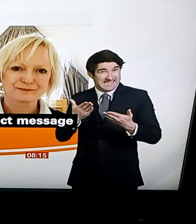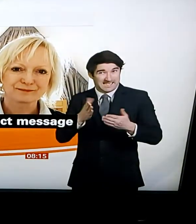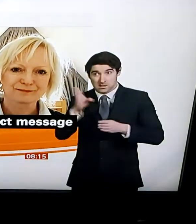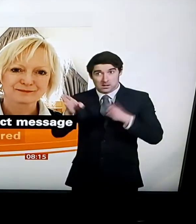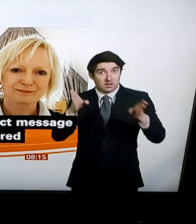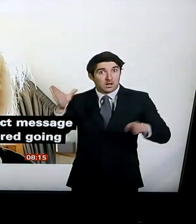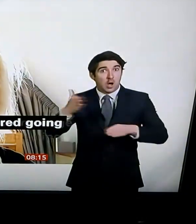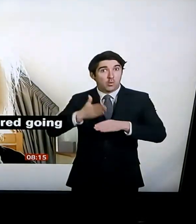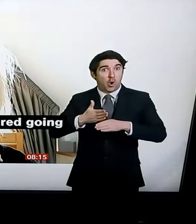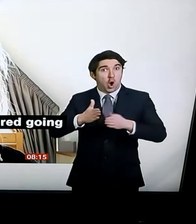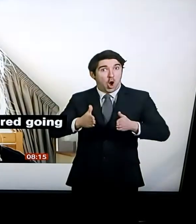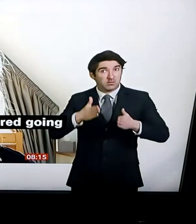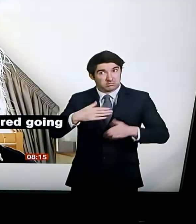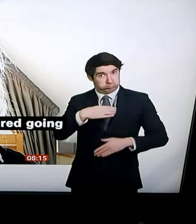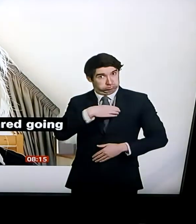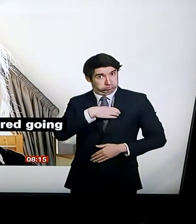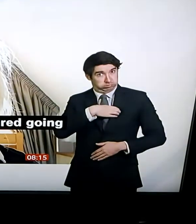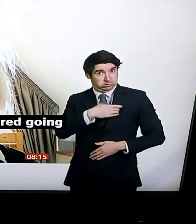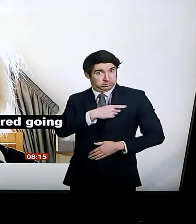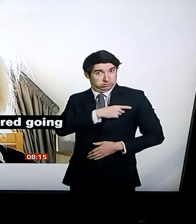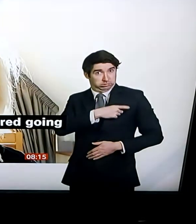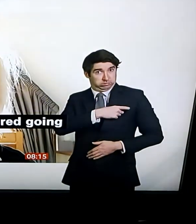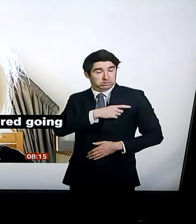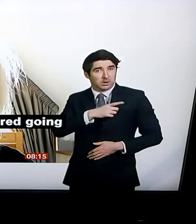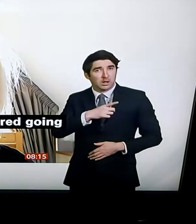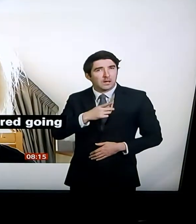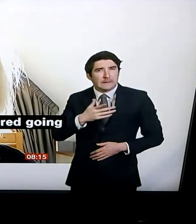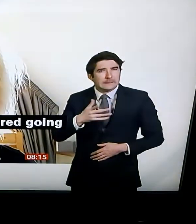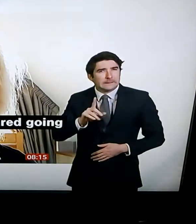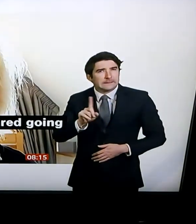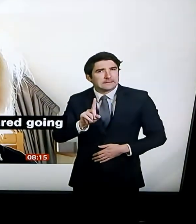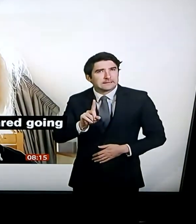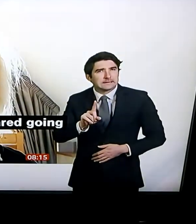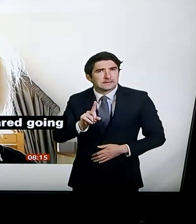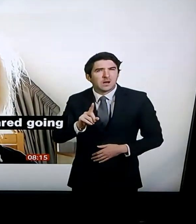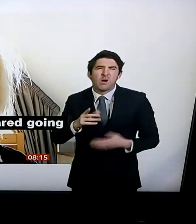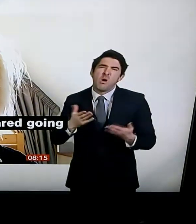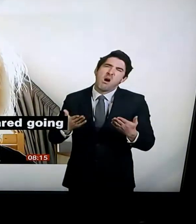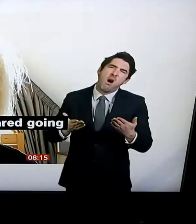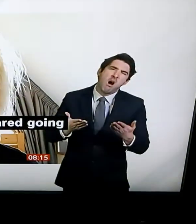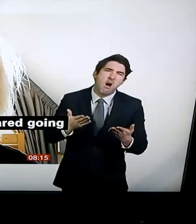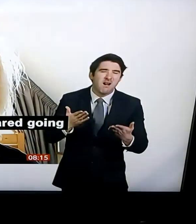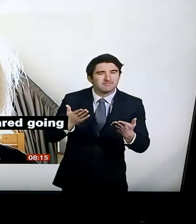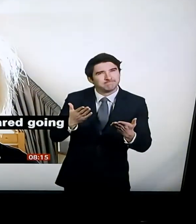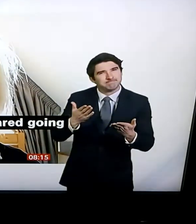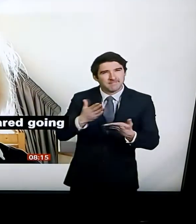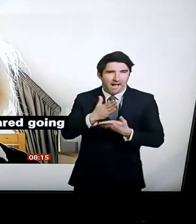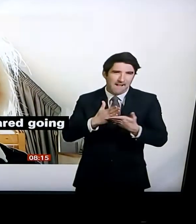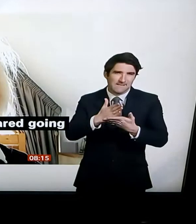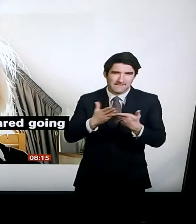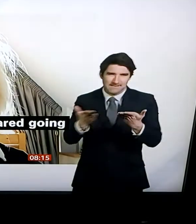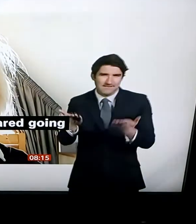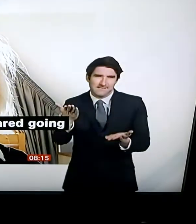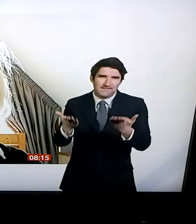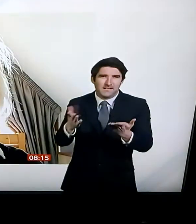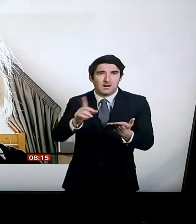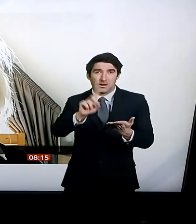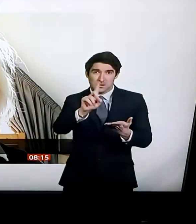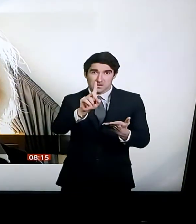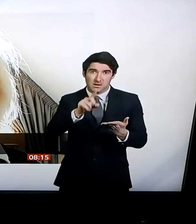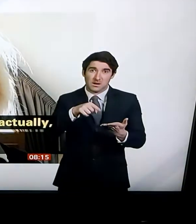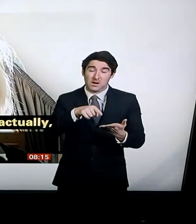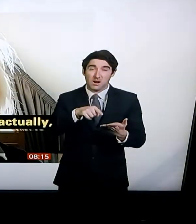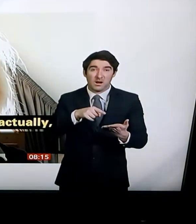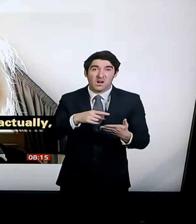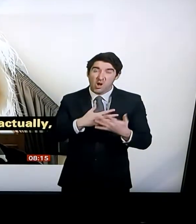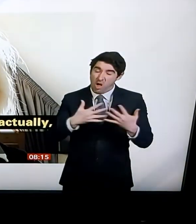feeling? It's a very big mixture, actually. There's enormous pride in our profession. You only had to look at the clap